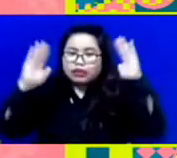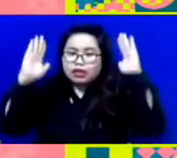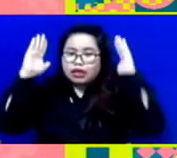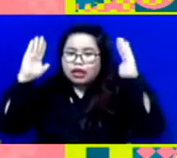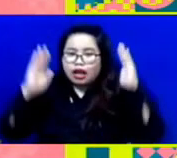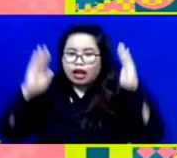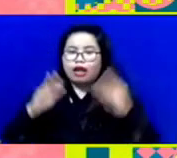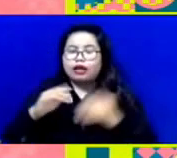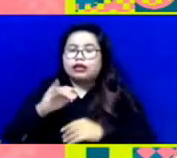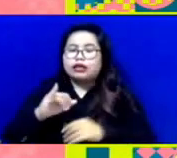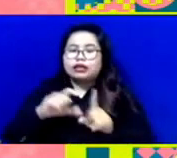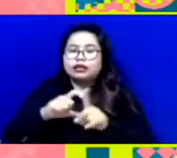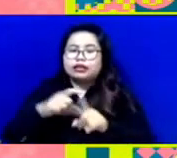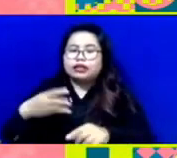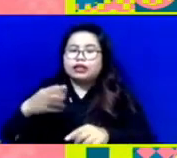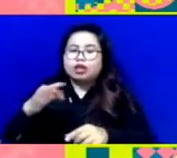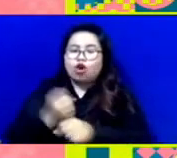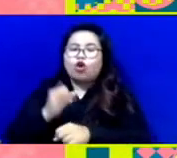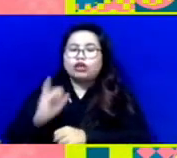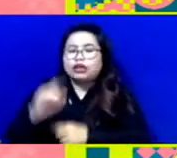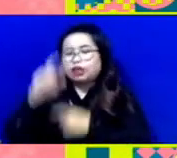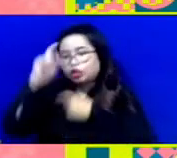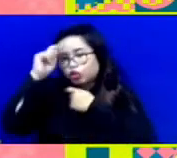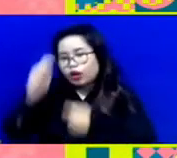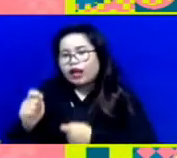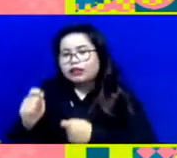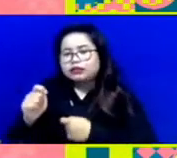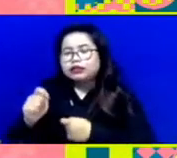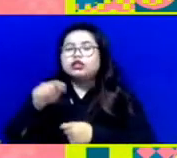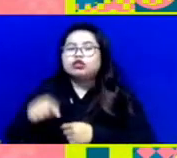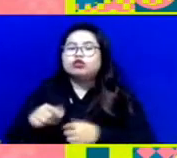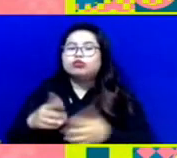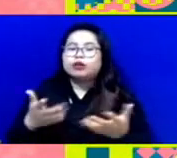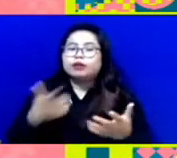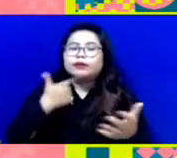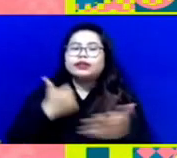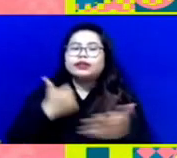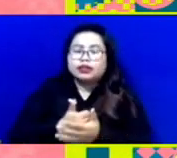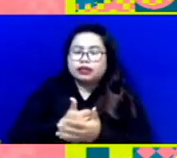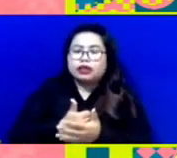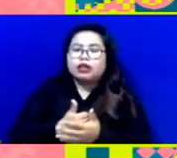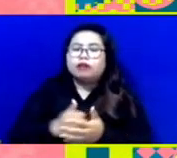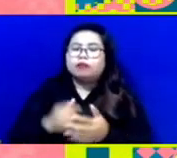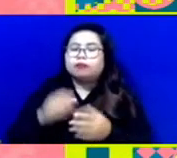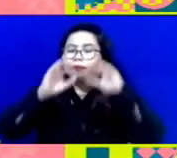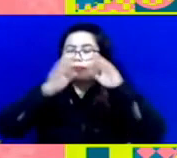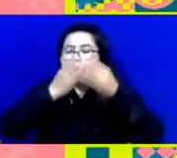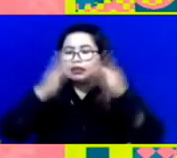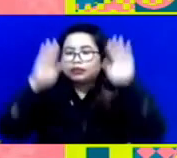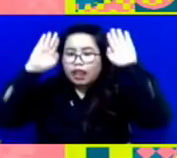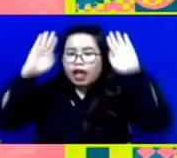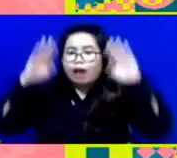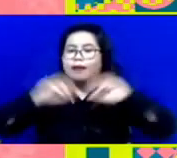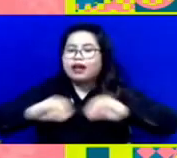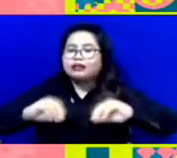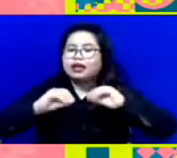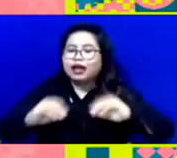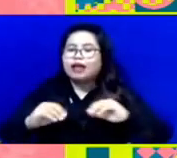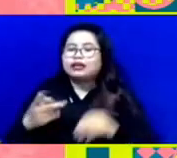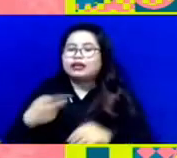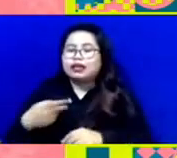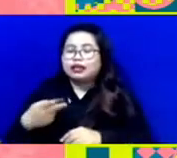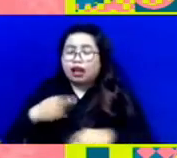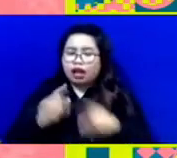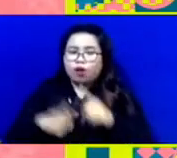because Pancasila actually taught us and preached us to every citizen the